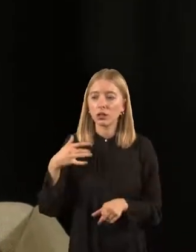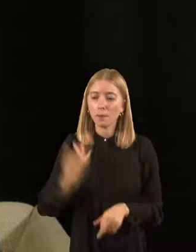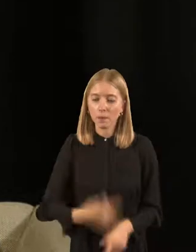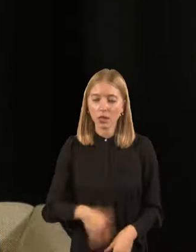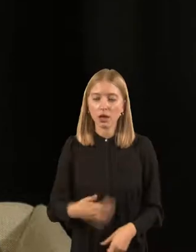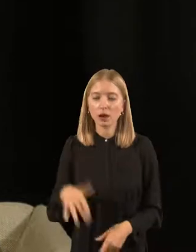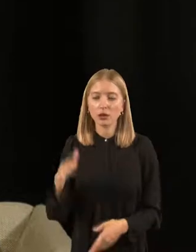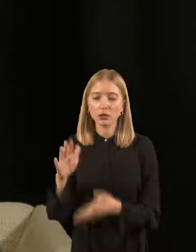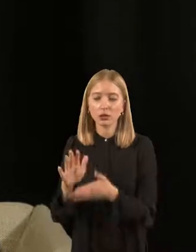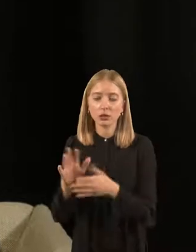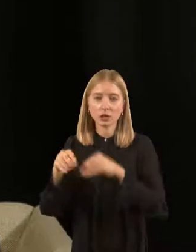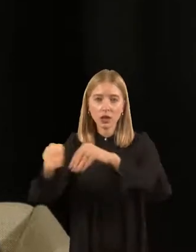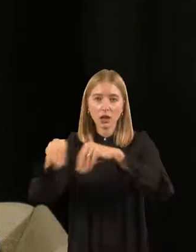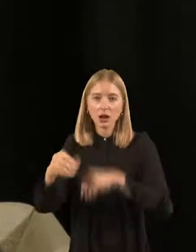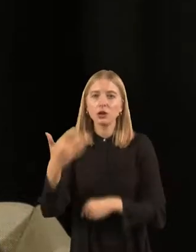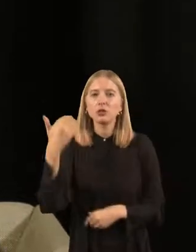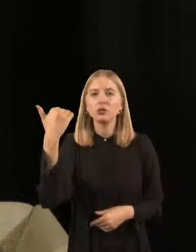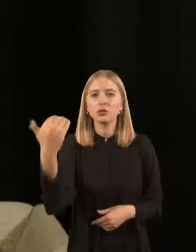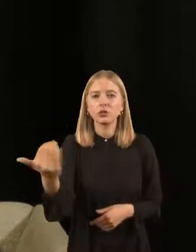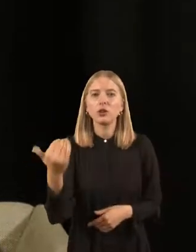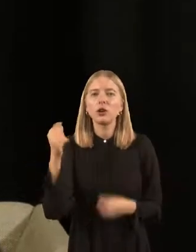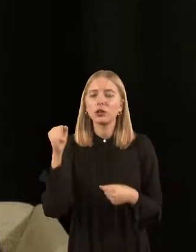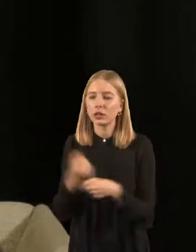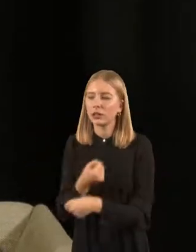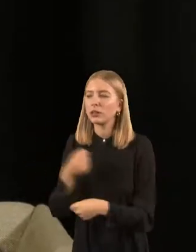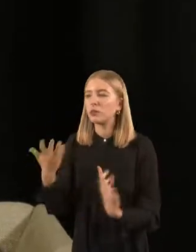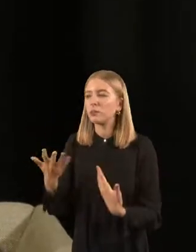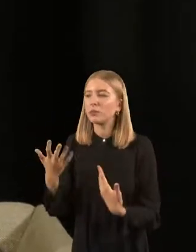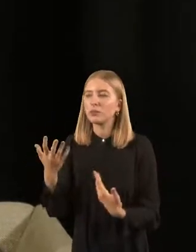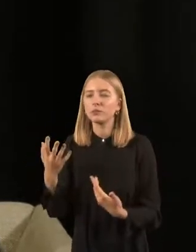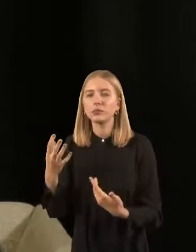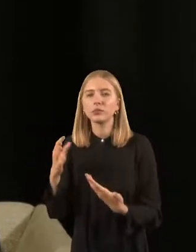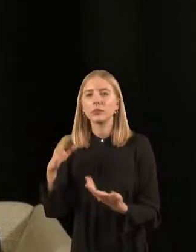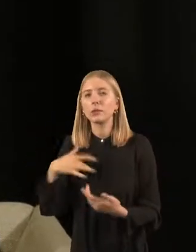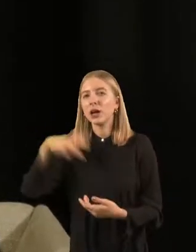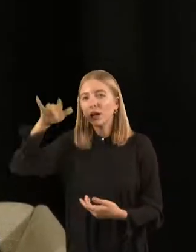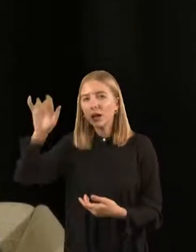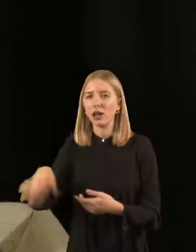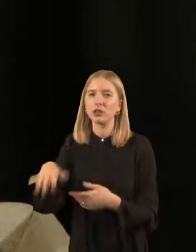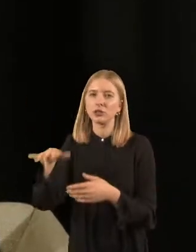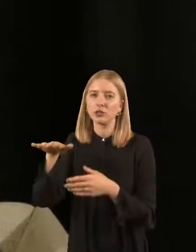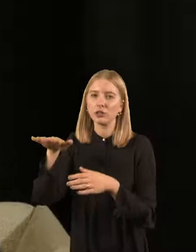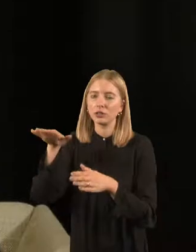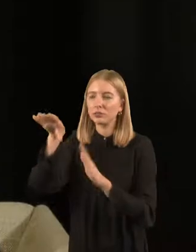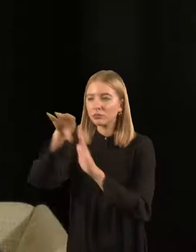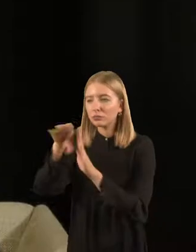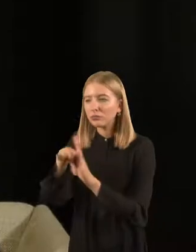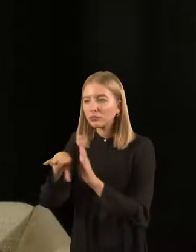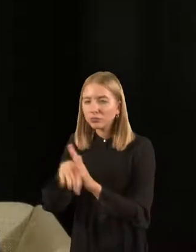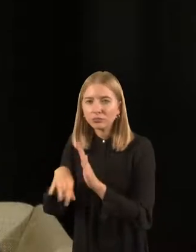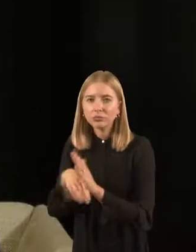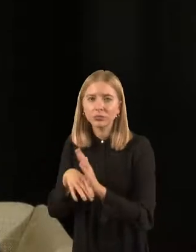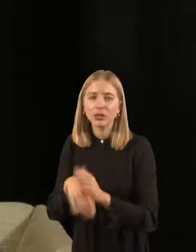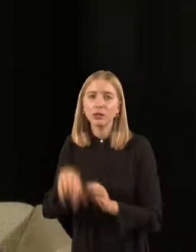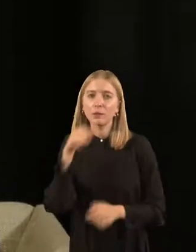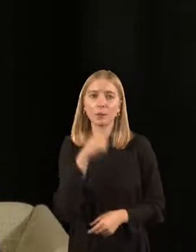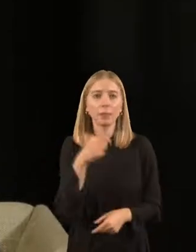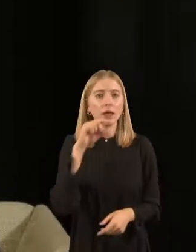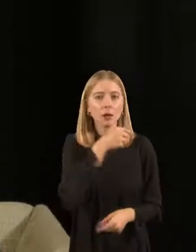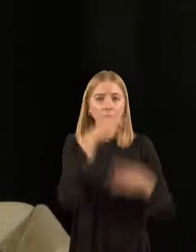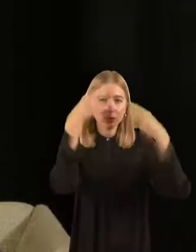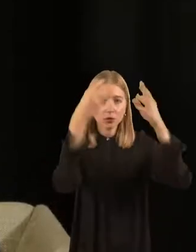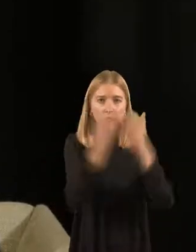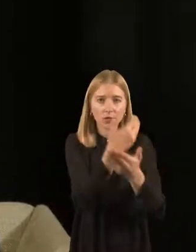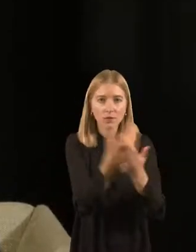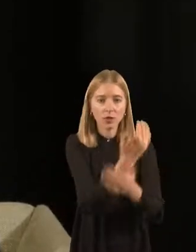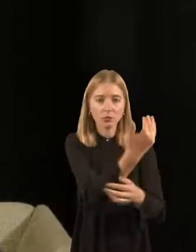on regulating the use of fertilizers, mineral fertilizers, and creating the balance between